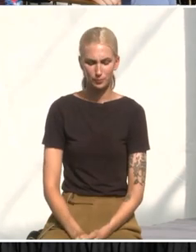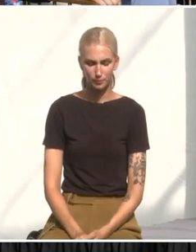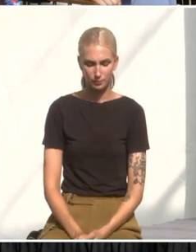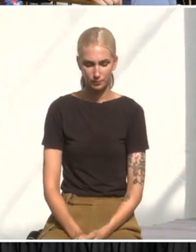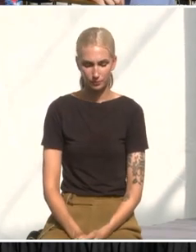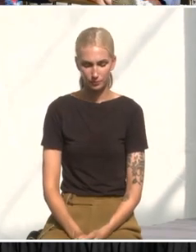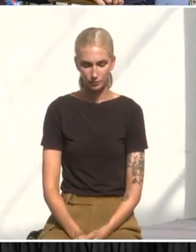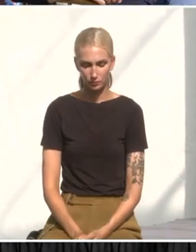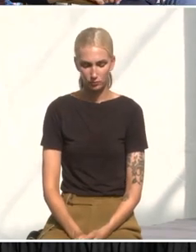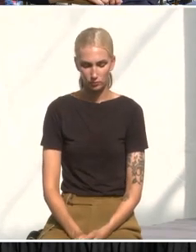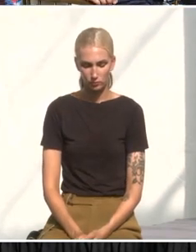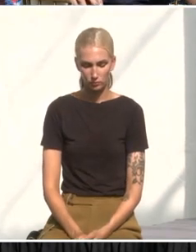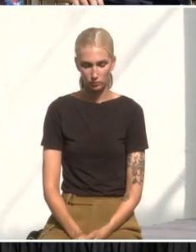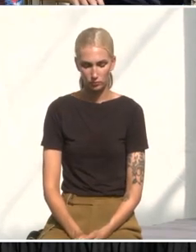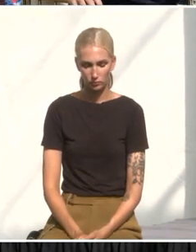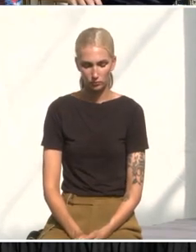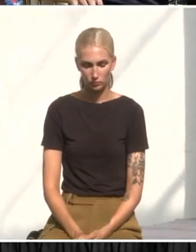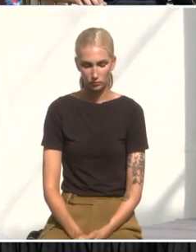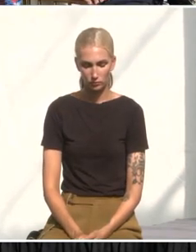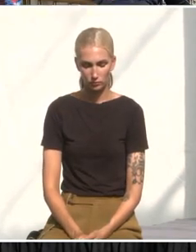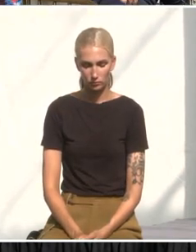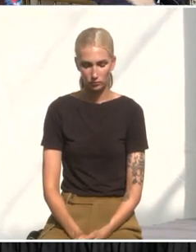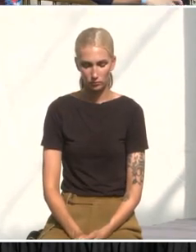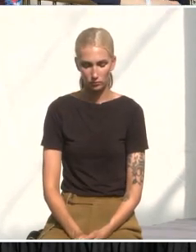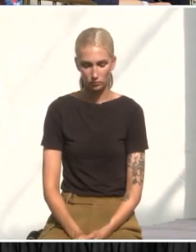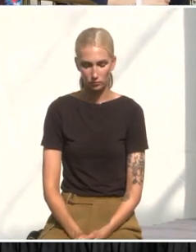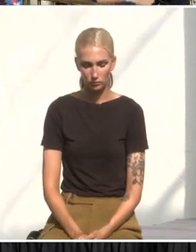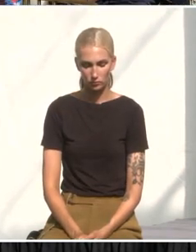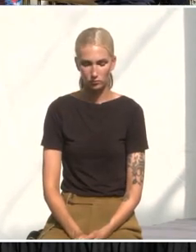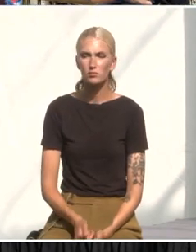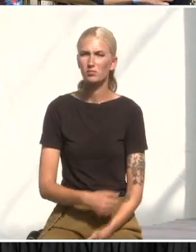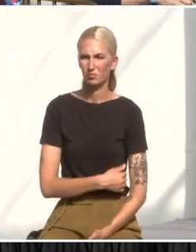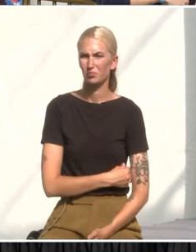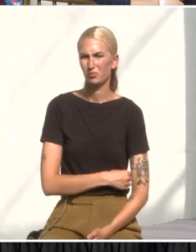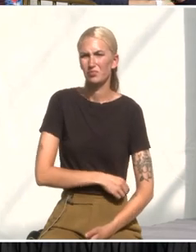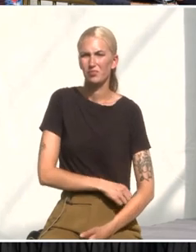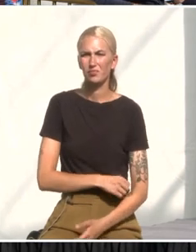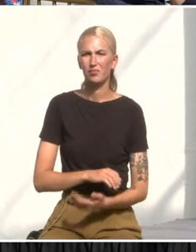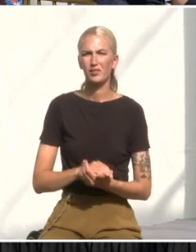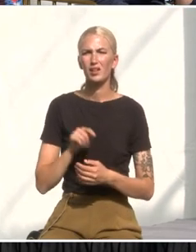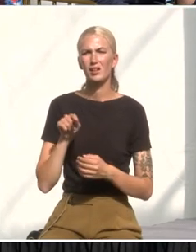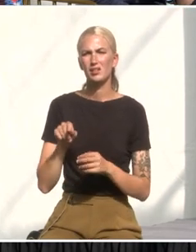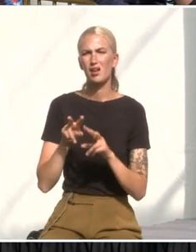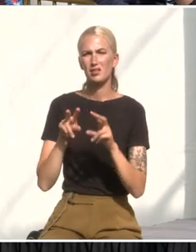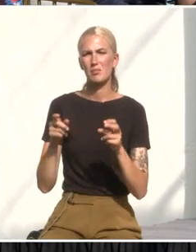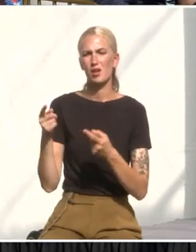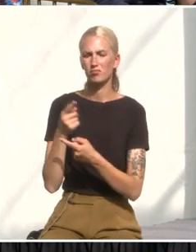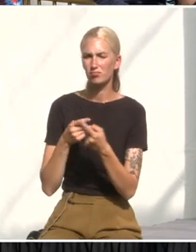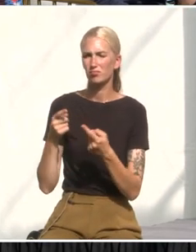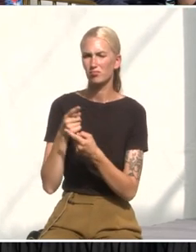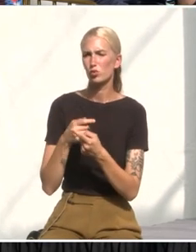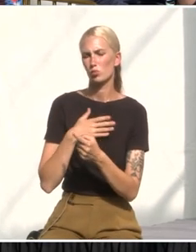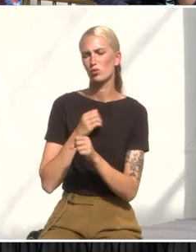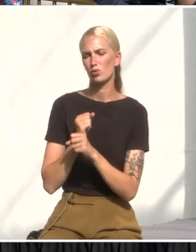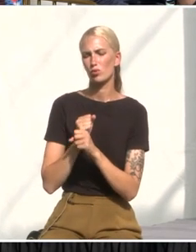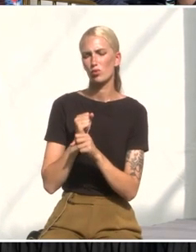Can I? Yeah. So we focus quite a bit on this topic at my job,